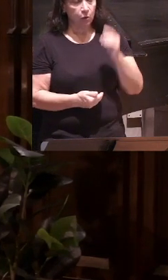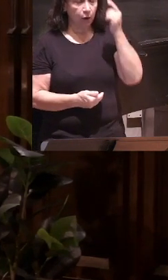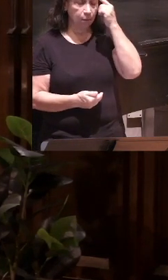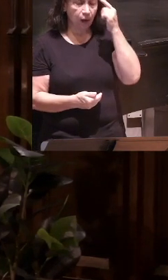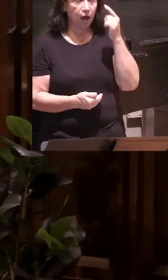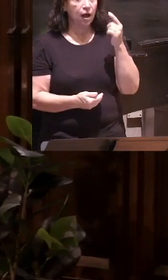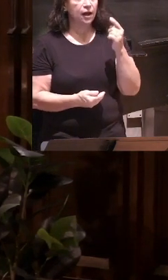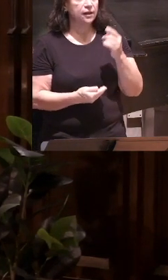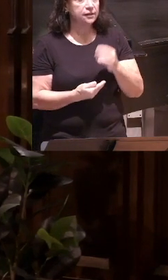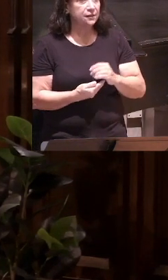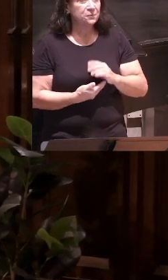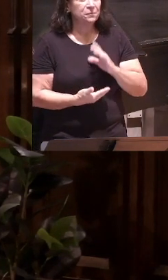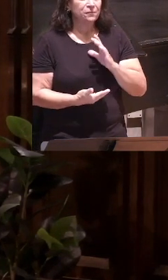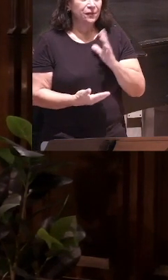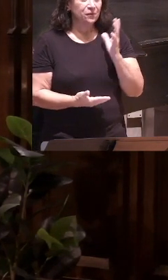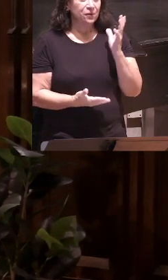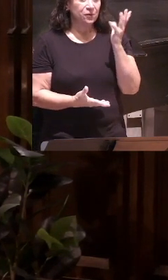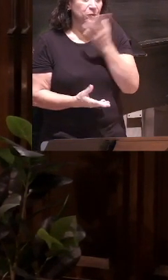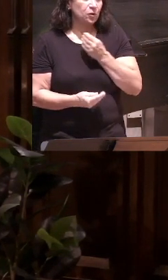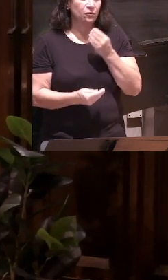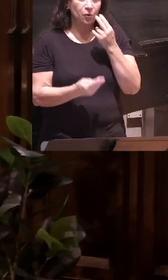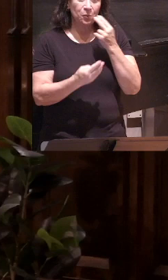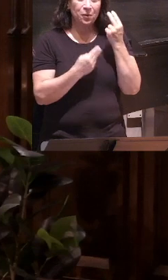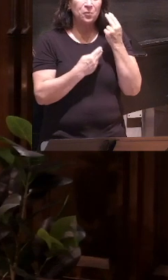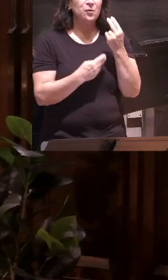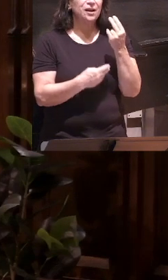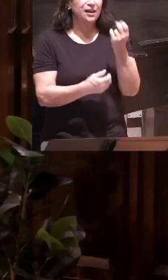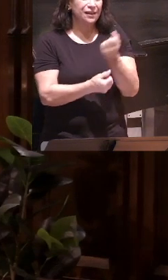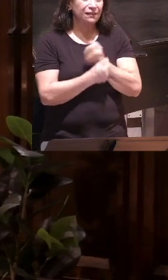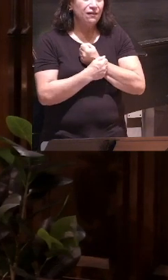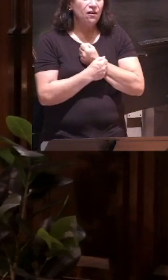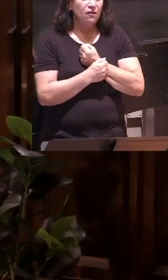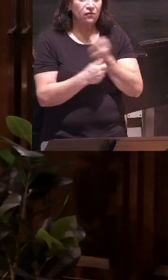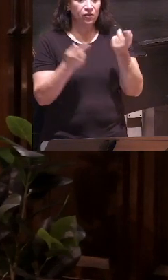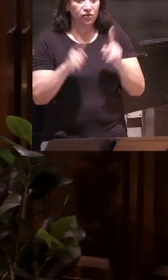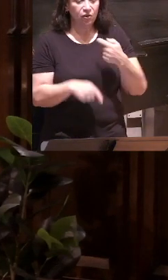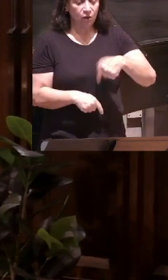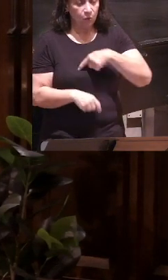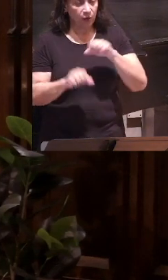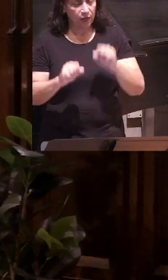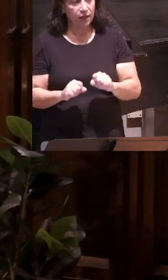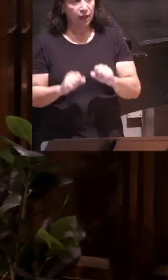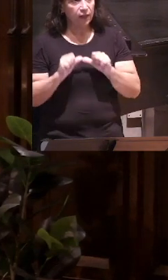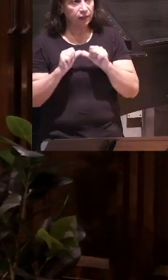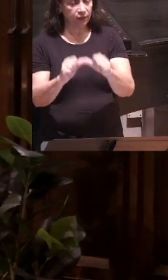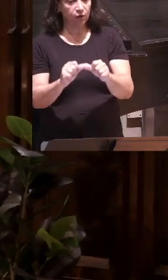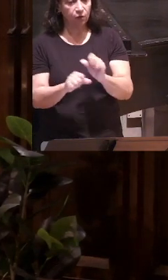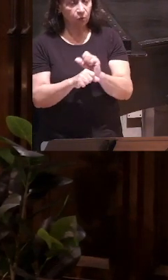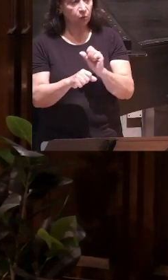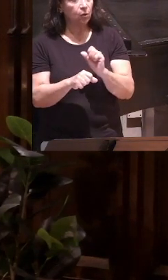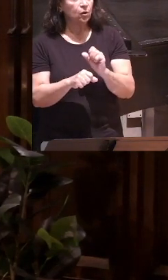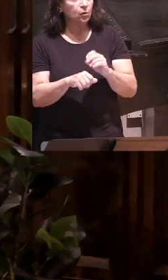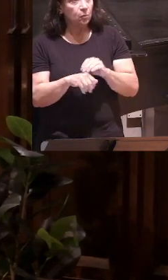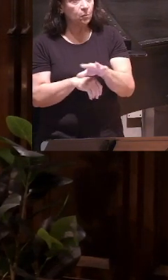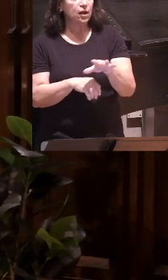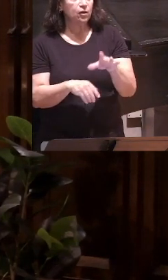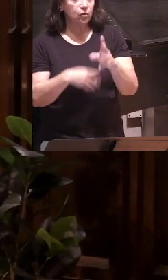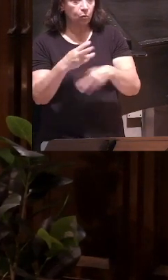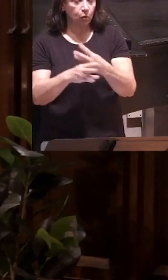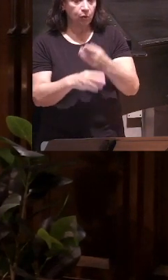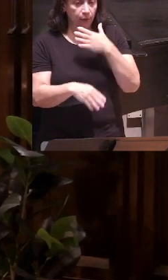minds with his sweet memory and our hearts with his love so that we can make this world a better place. In honor of